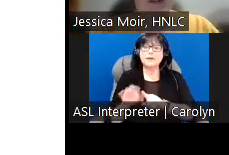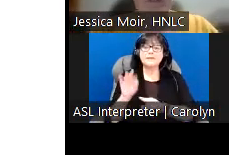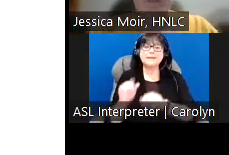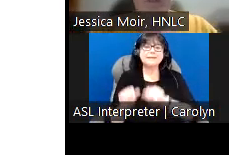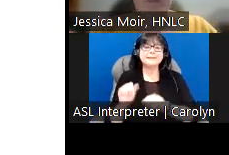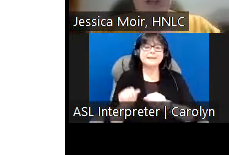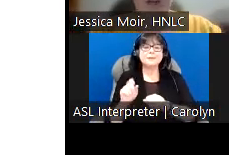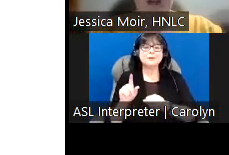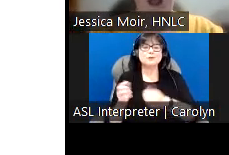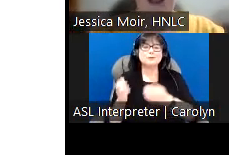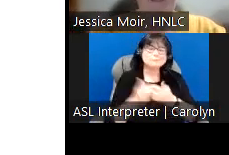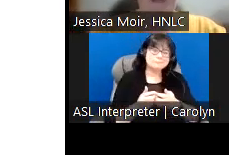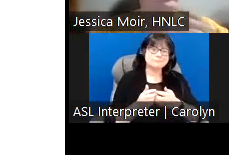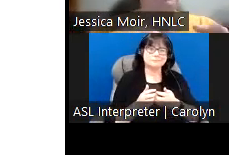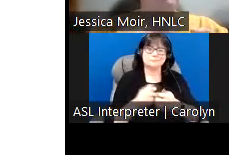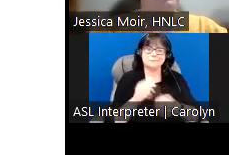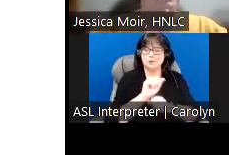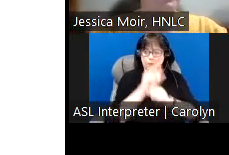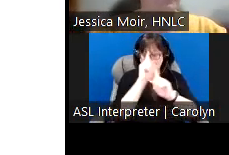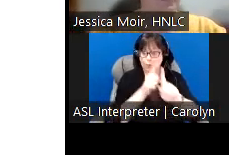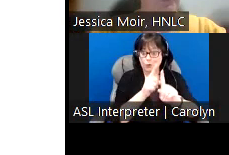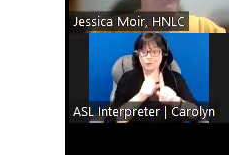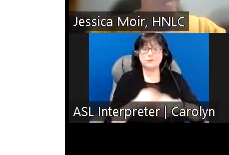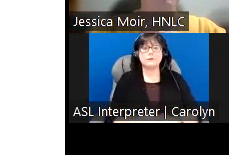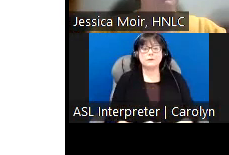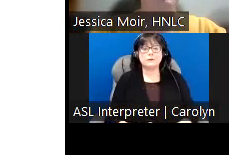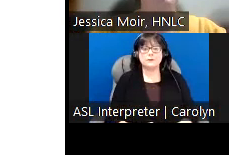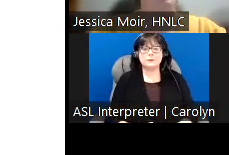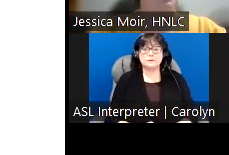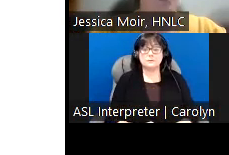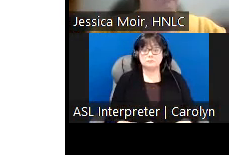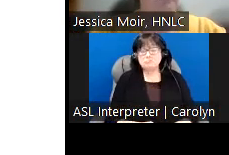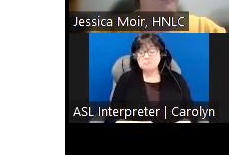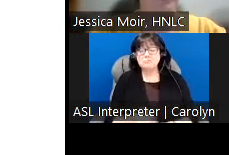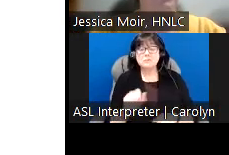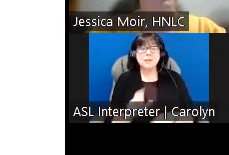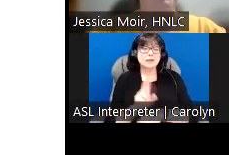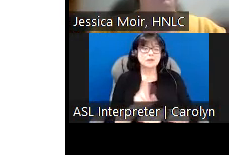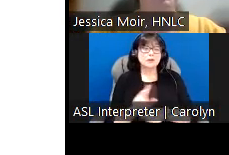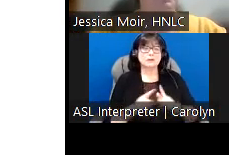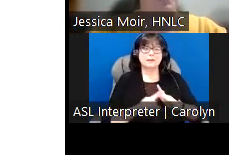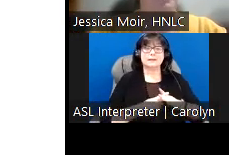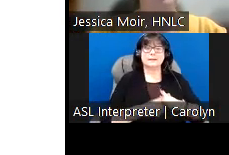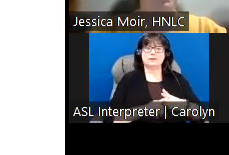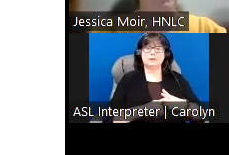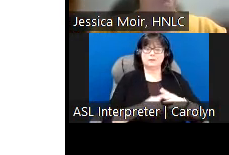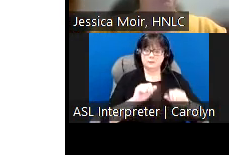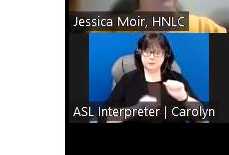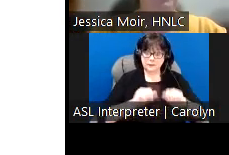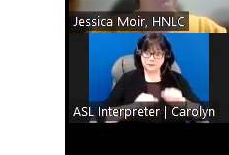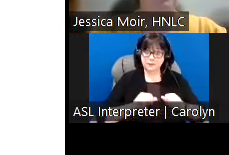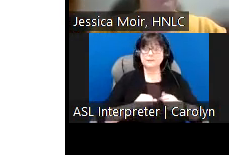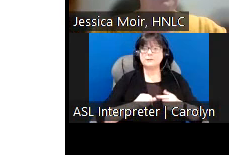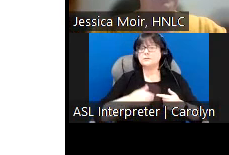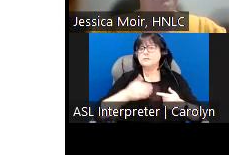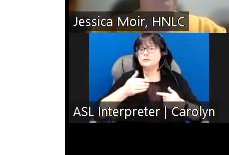area. And it can be used as an initial assessment, ongoing assessment, and as well when